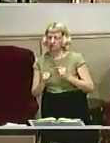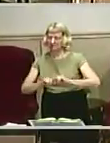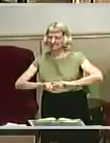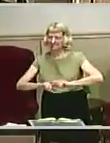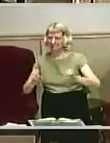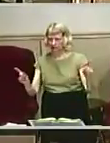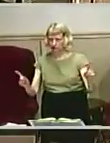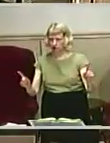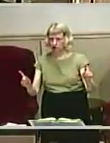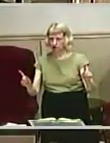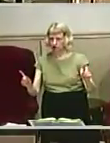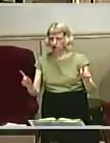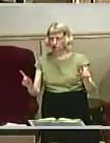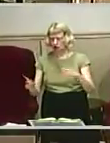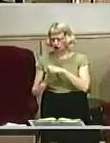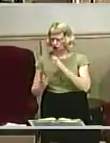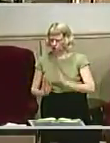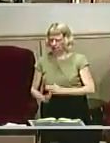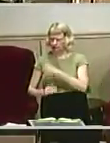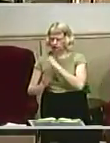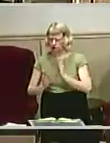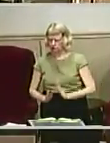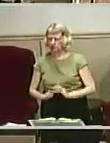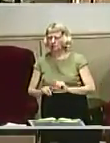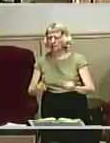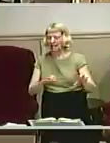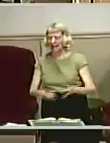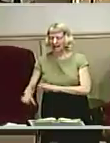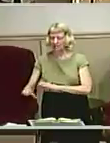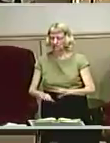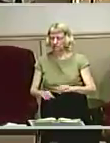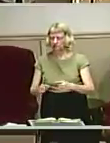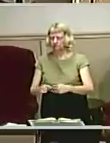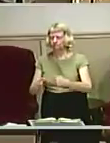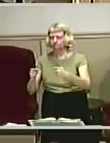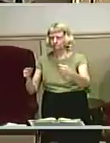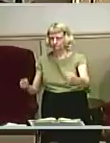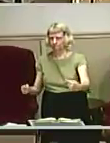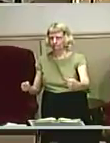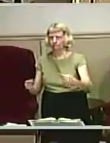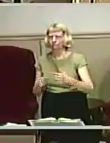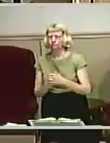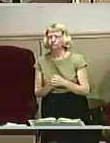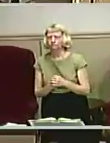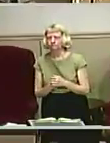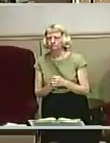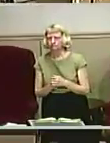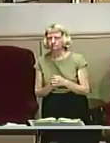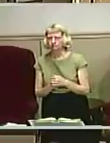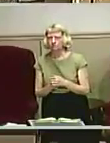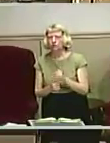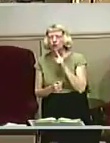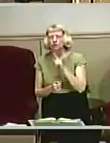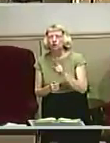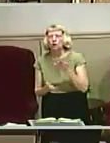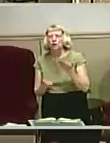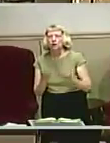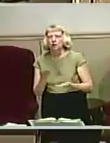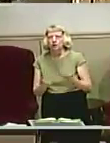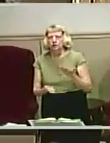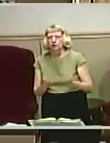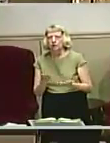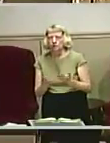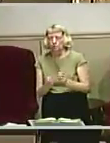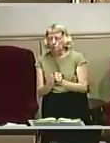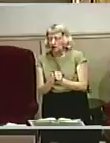talk how much we're Christians here in the church, but then we live it differently. And so maybe that,